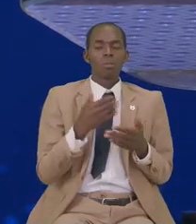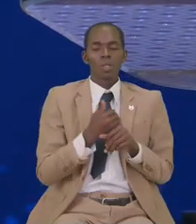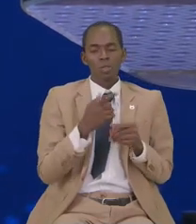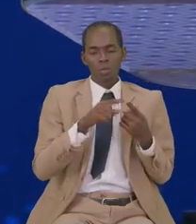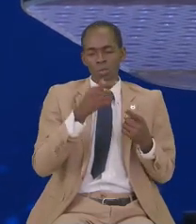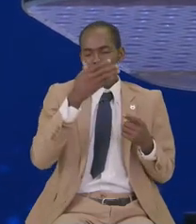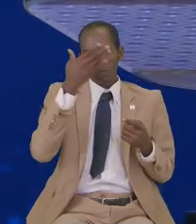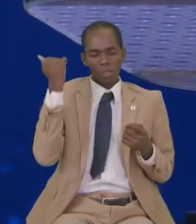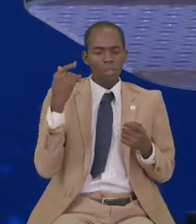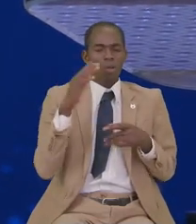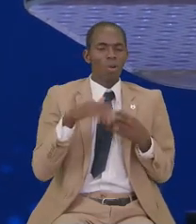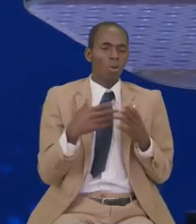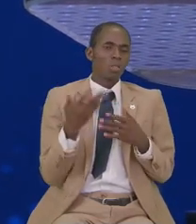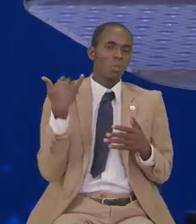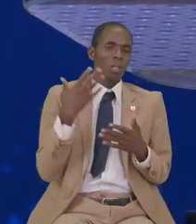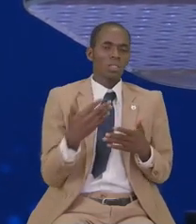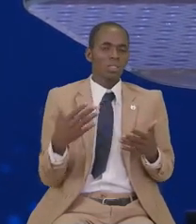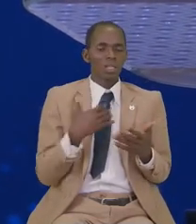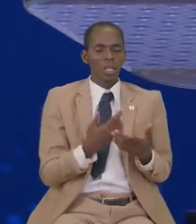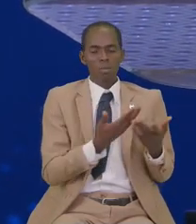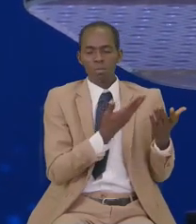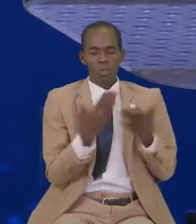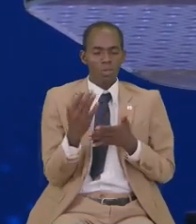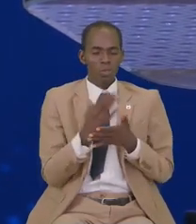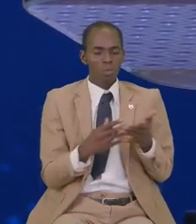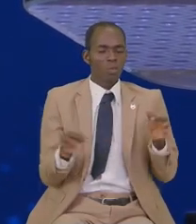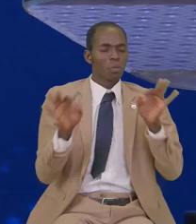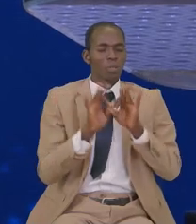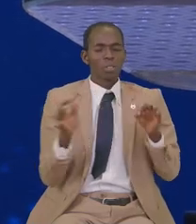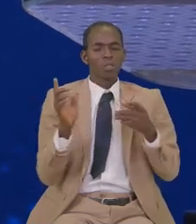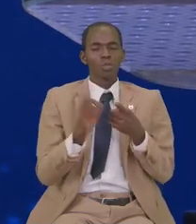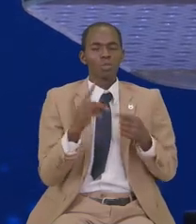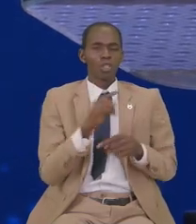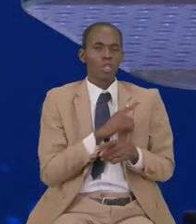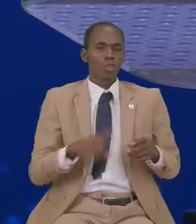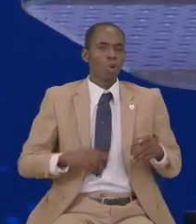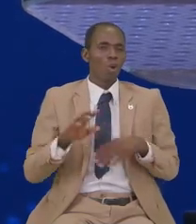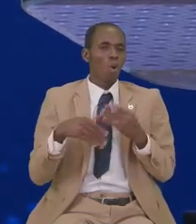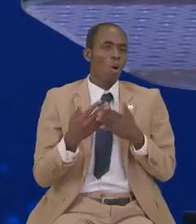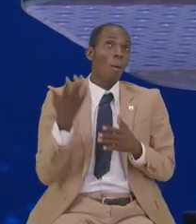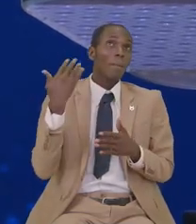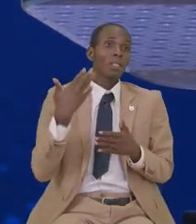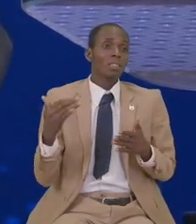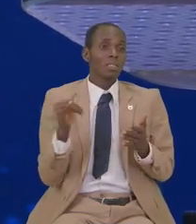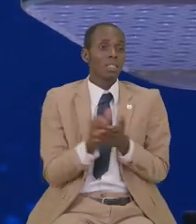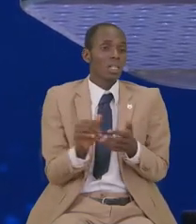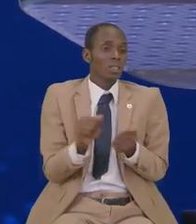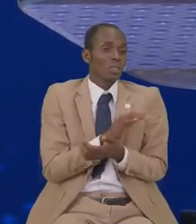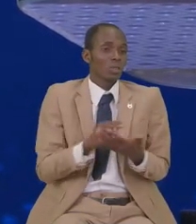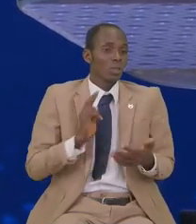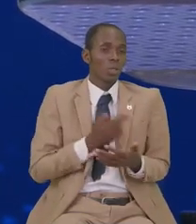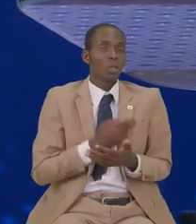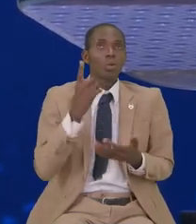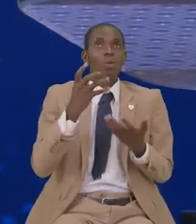forgive. Why don't you bring them to the Lord? All the past things that destroyed us, he wants to remove them and give you a